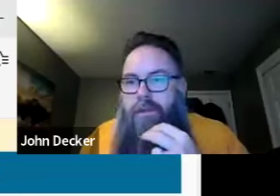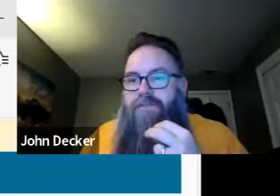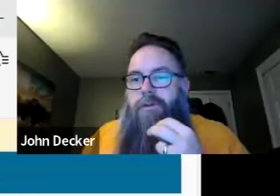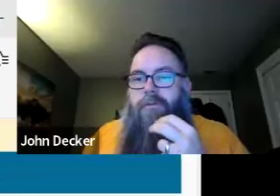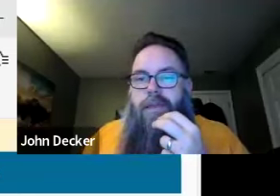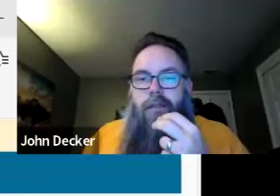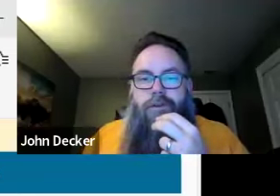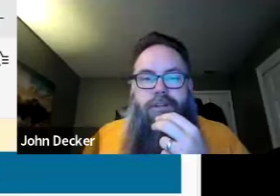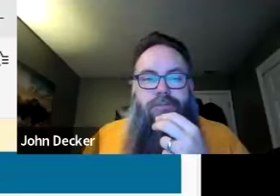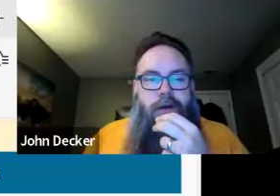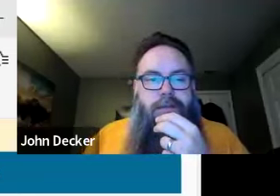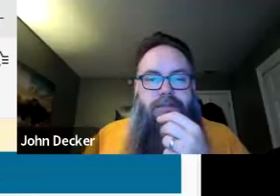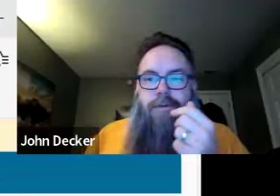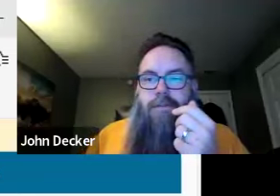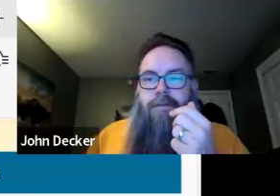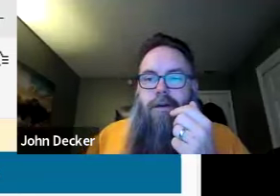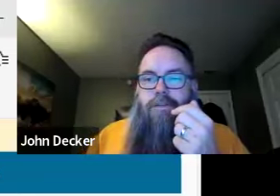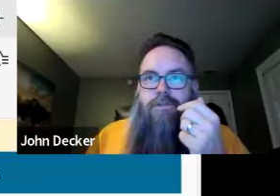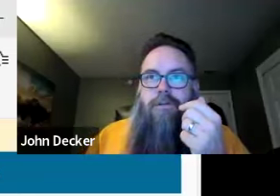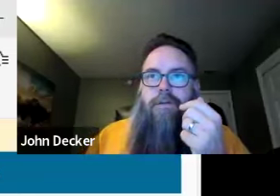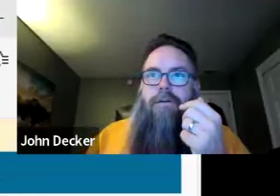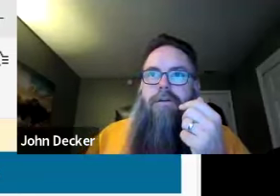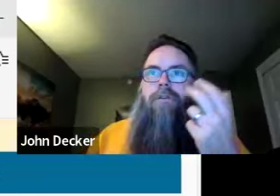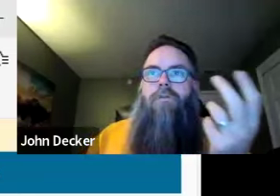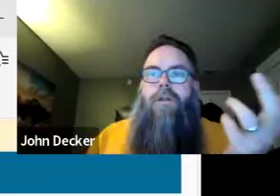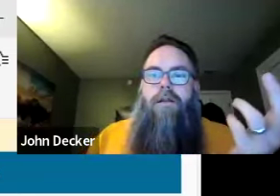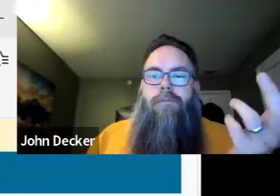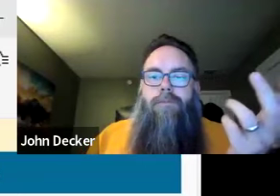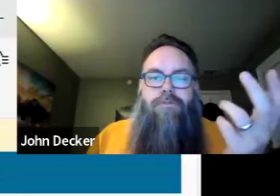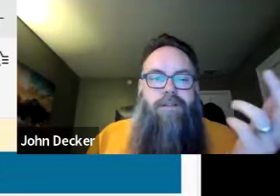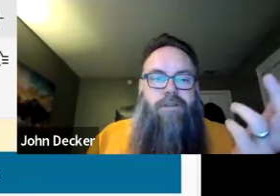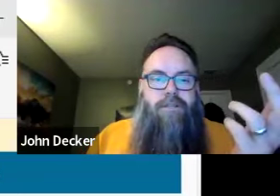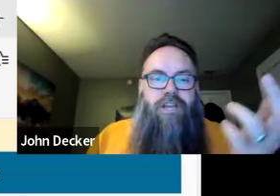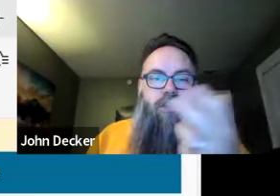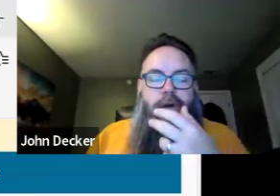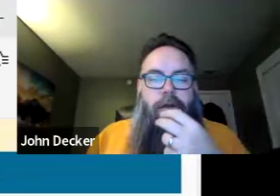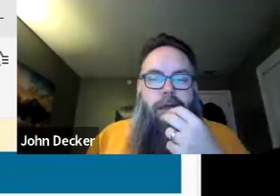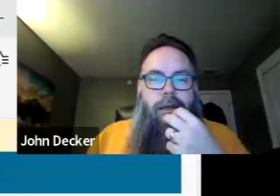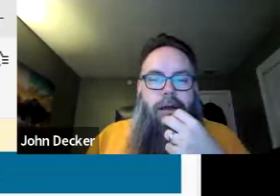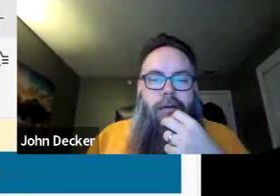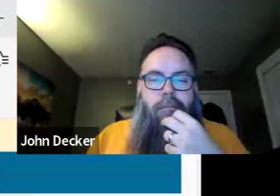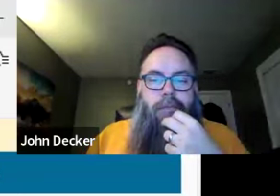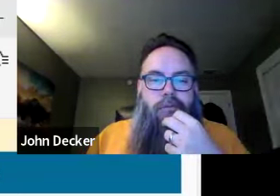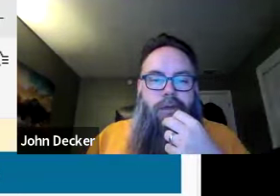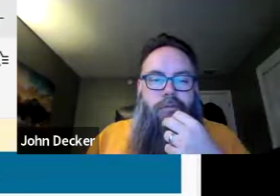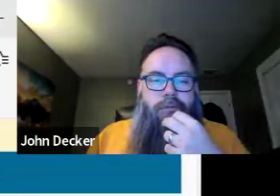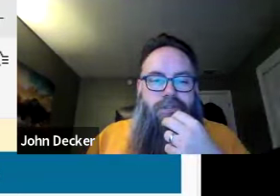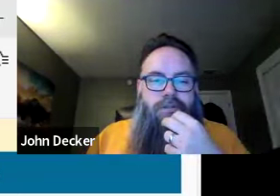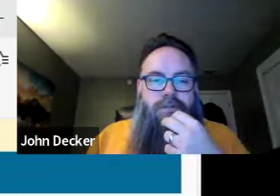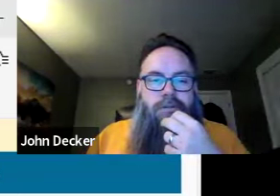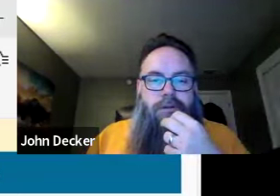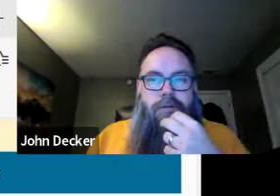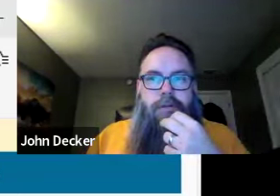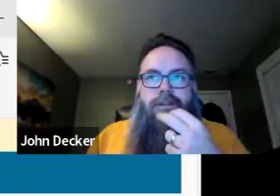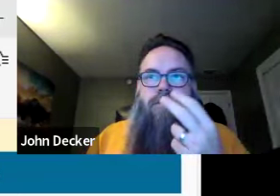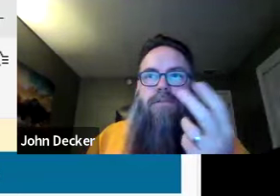Not everyone is familiar with the California budget process, but the governor will put out a proposed budget in January. There will be